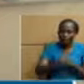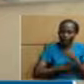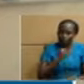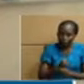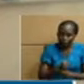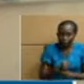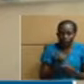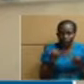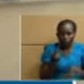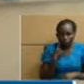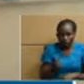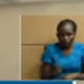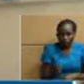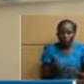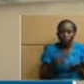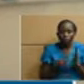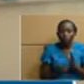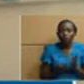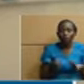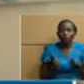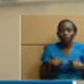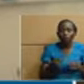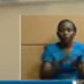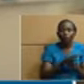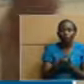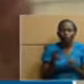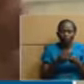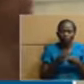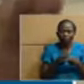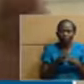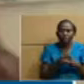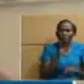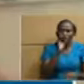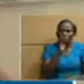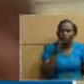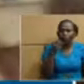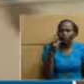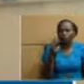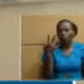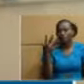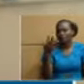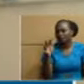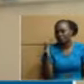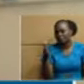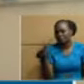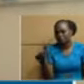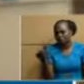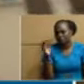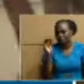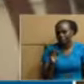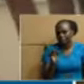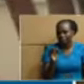And you know, when you look at it, it comes to, we are spending something close to between 0.25 to